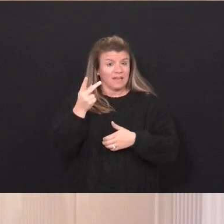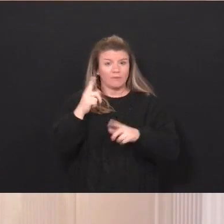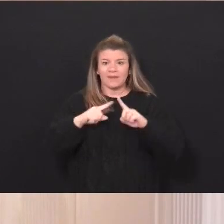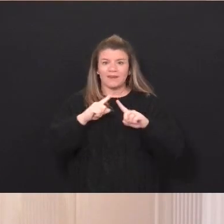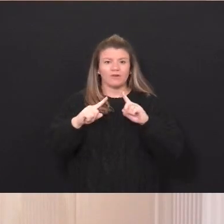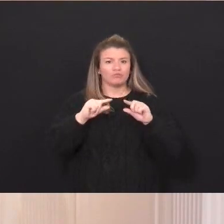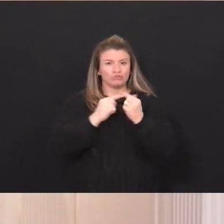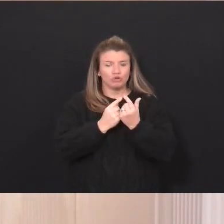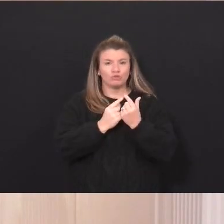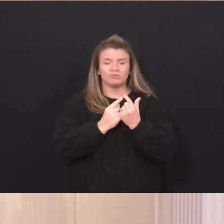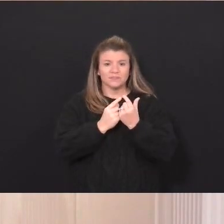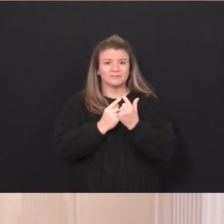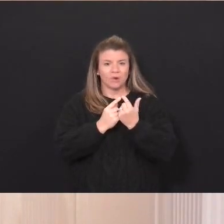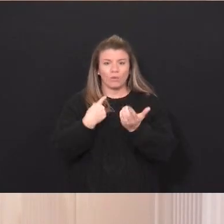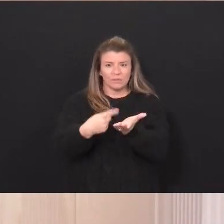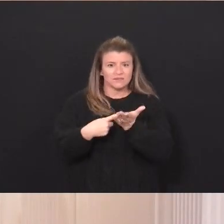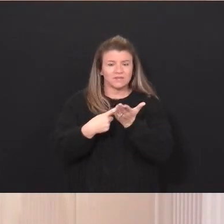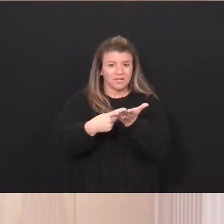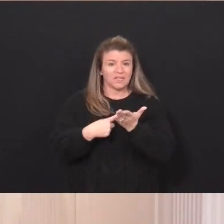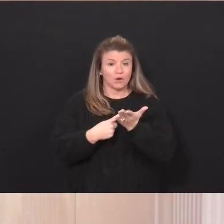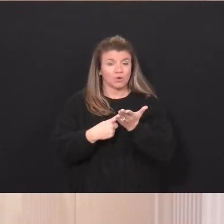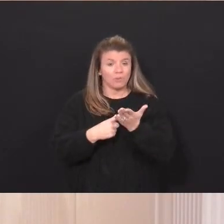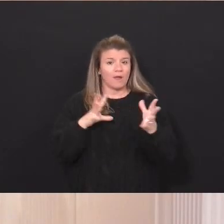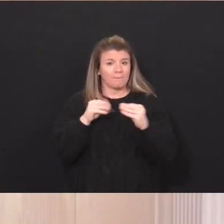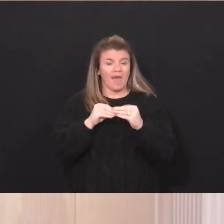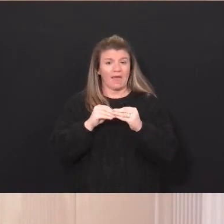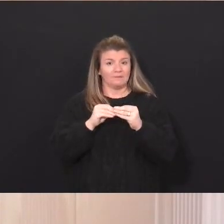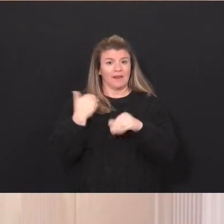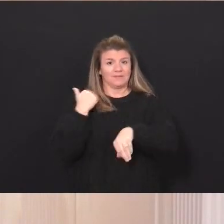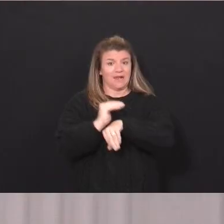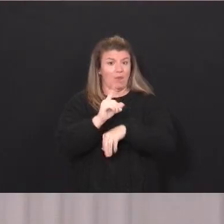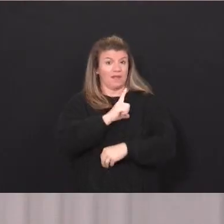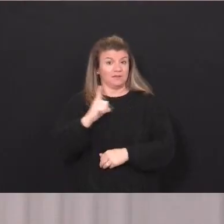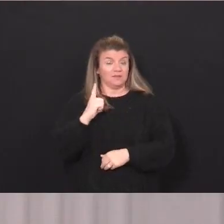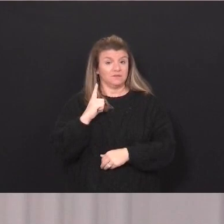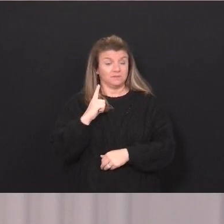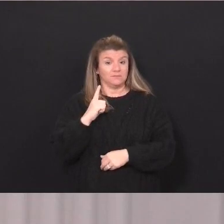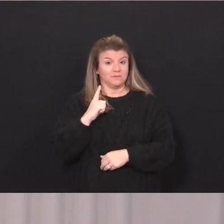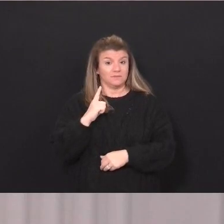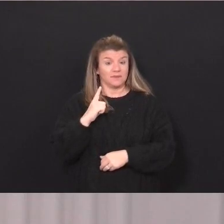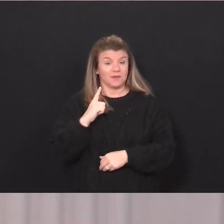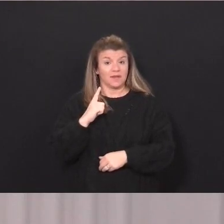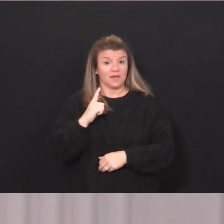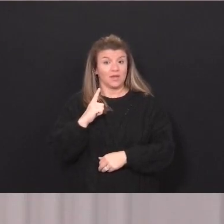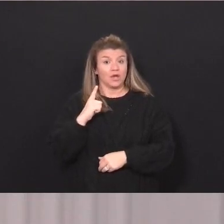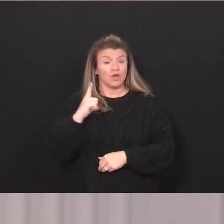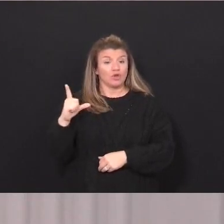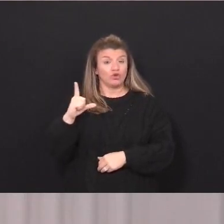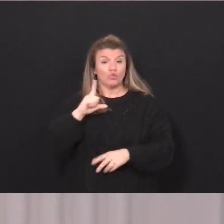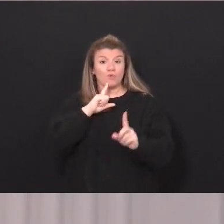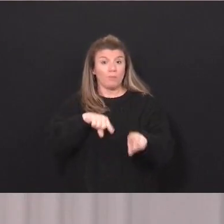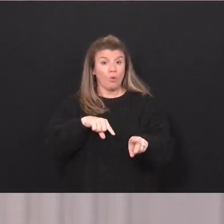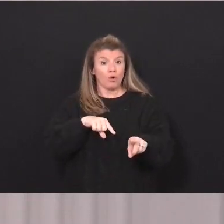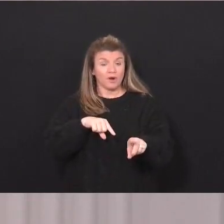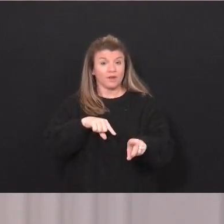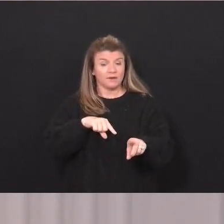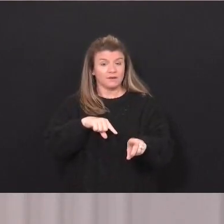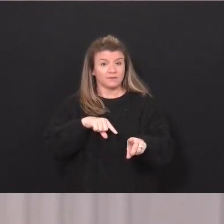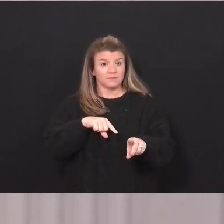secretaries, we being the legislative. Last night, in fact, you, Brad, reported that there was a coalescing of minds